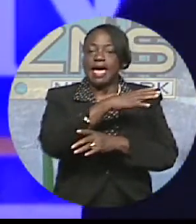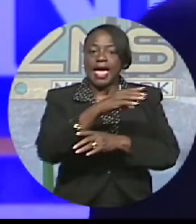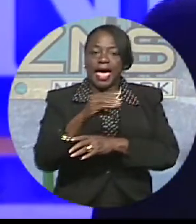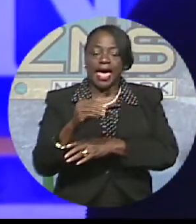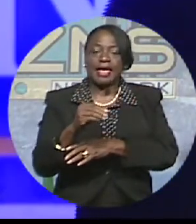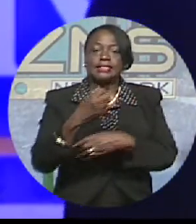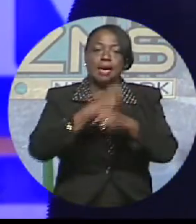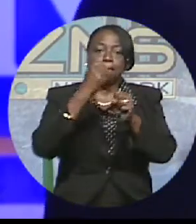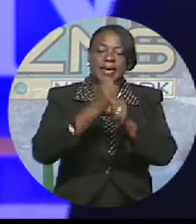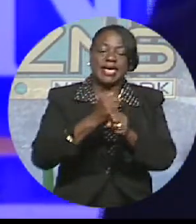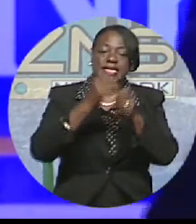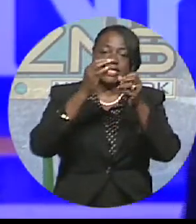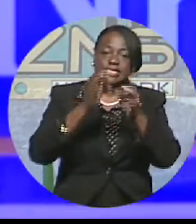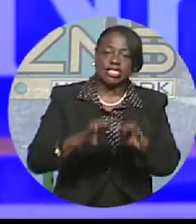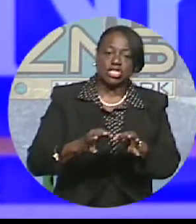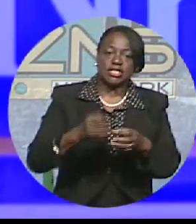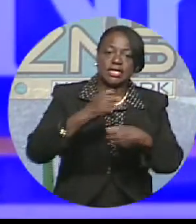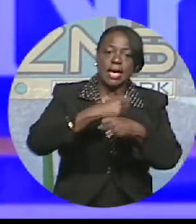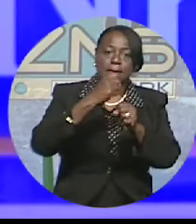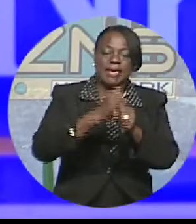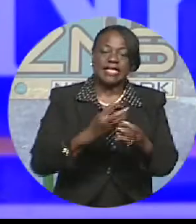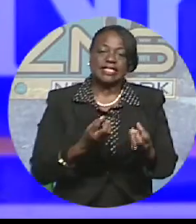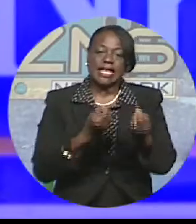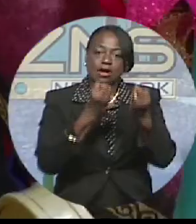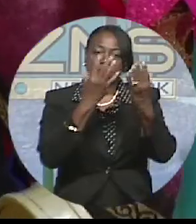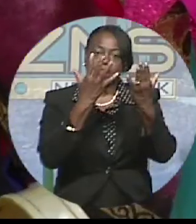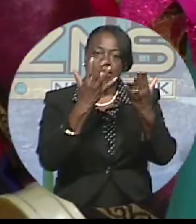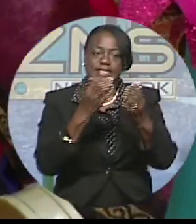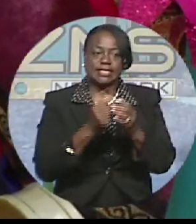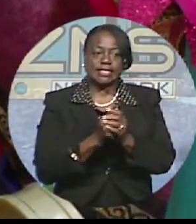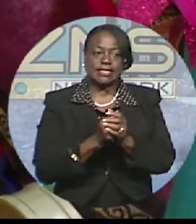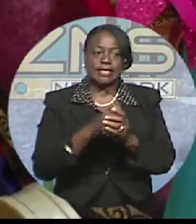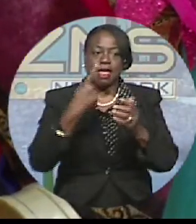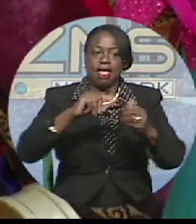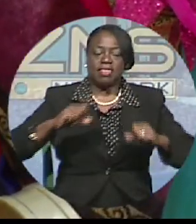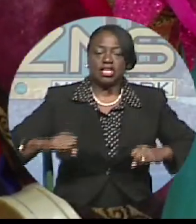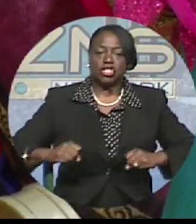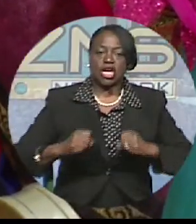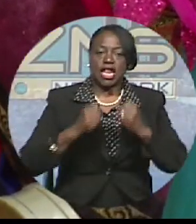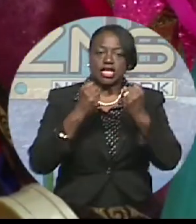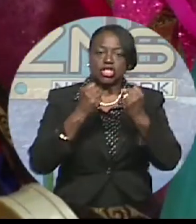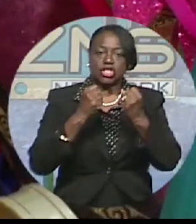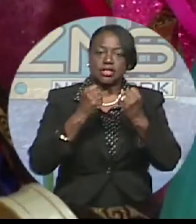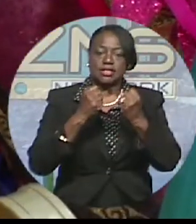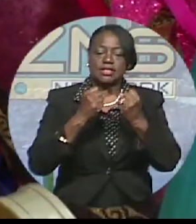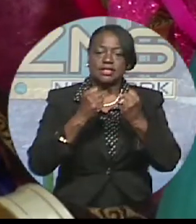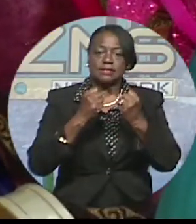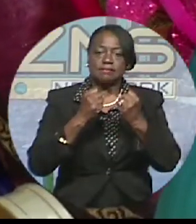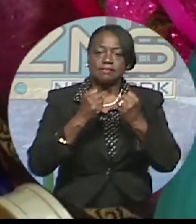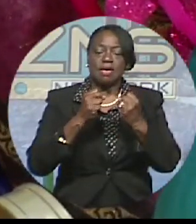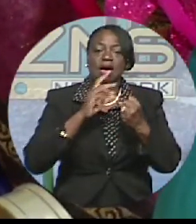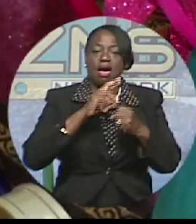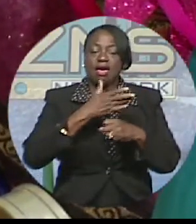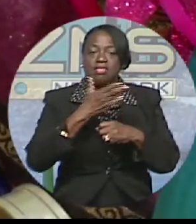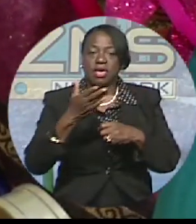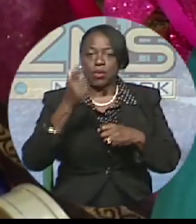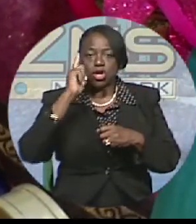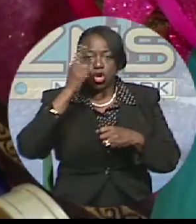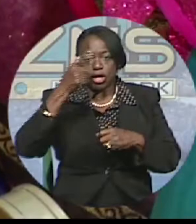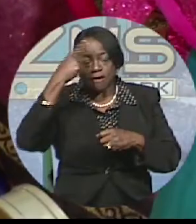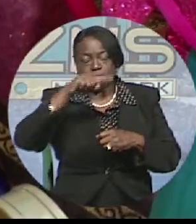making decisions means sacrifices. The challenges are so profound when you're looking for